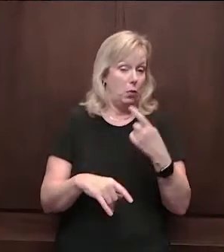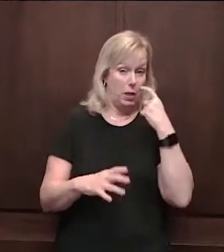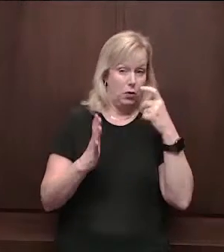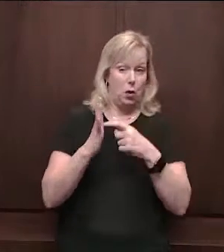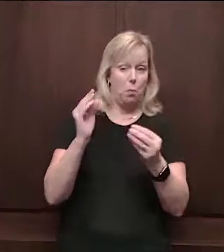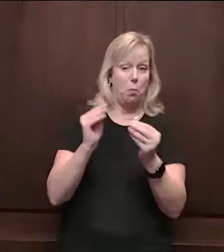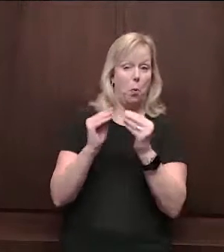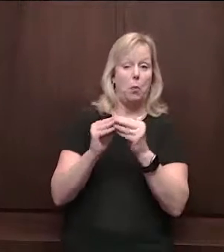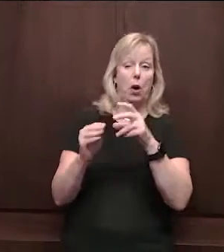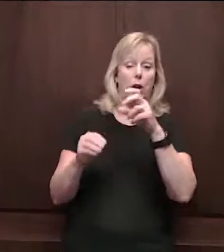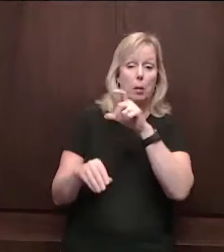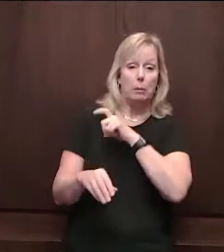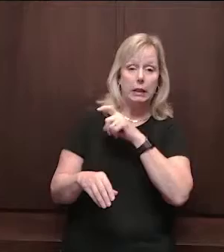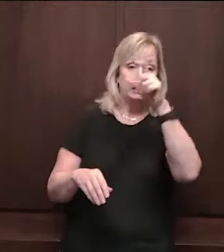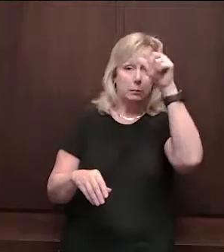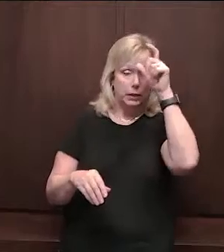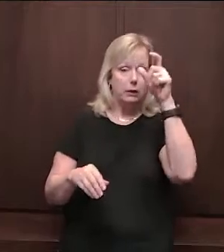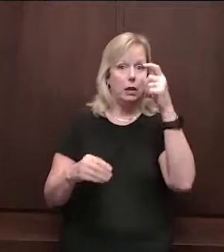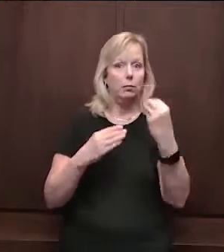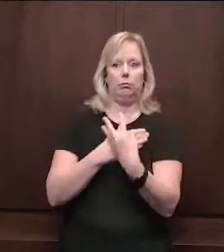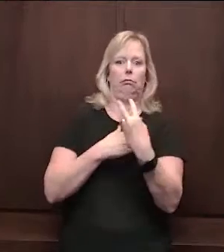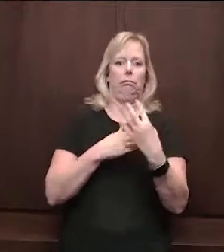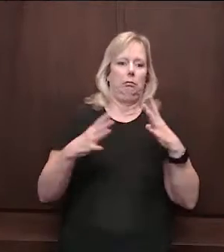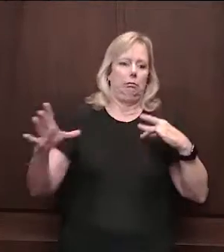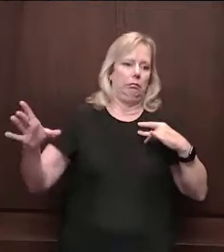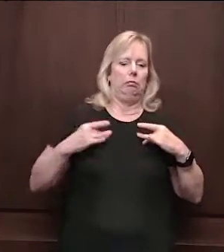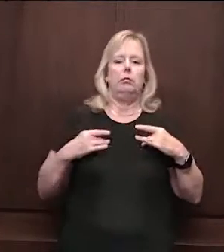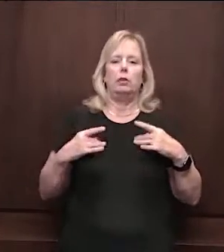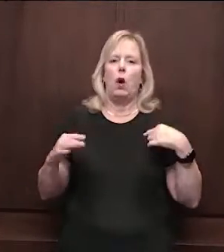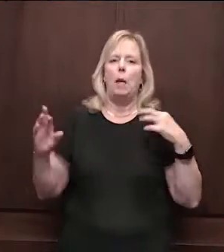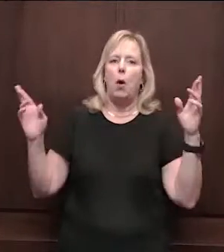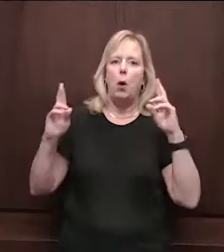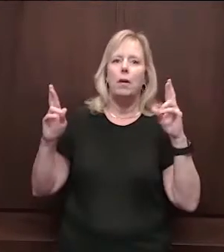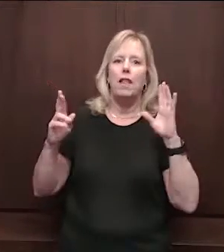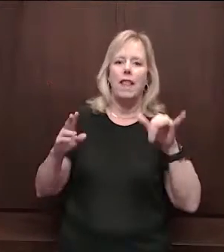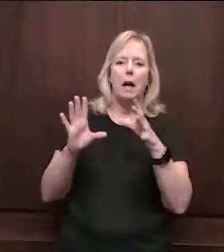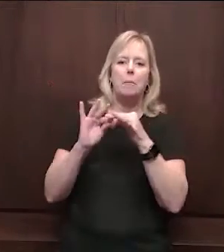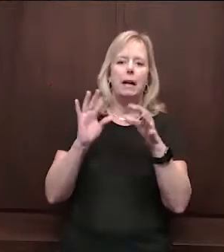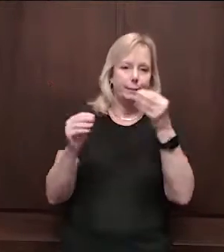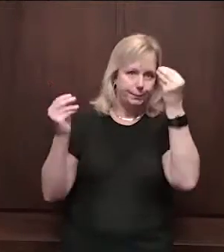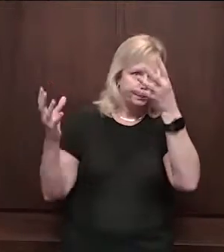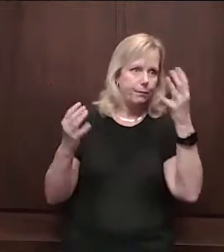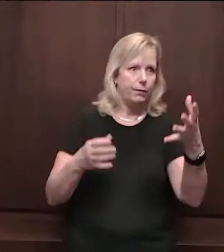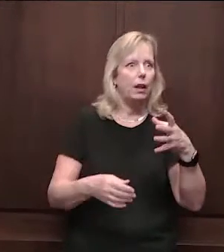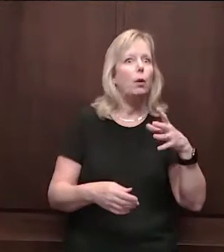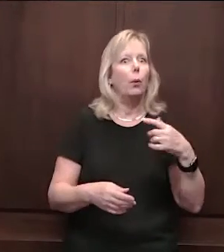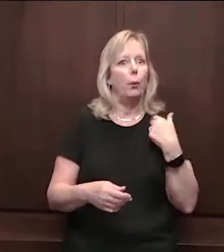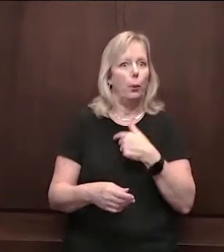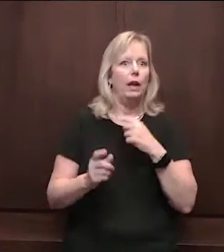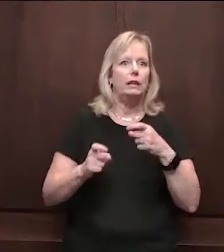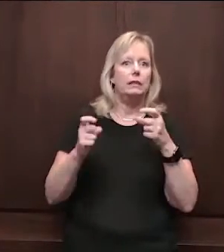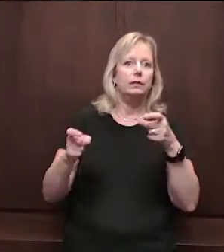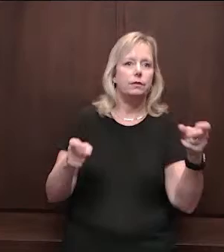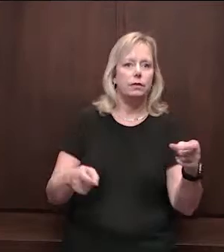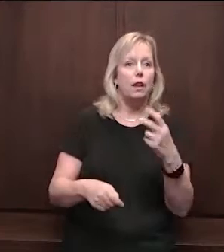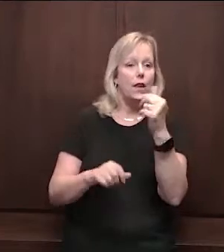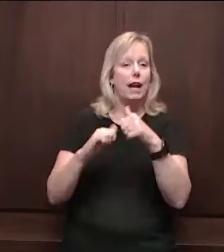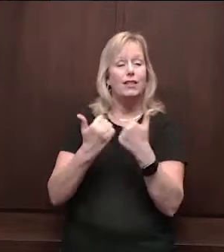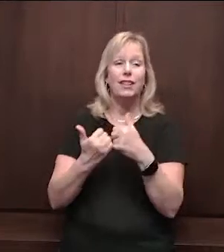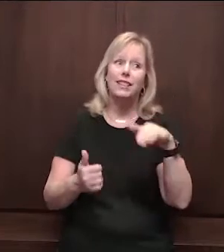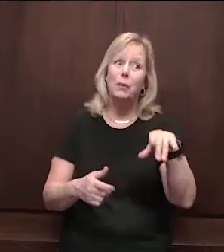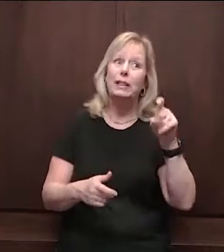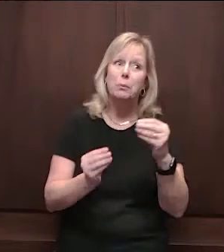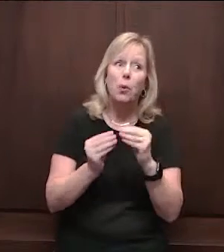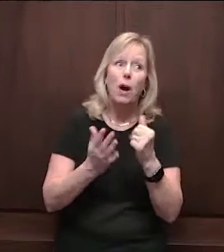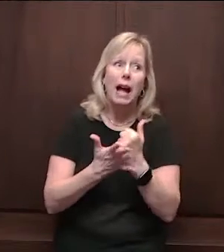people, being affected with this virus. So I'm hoping that that message got out there, and these 13 agencies called and said we need